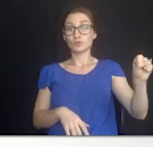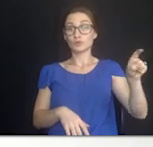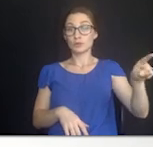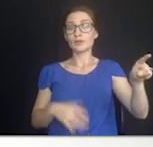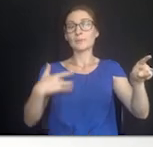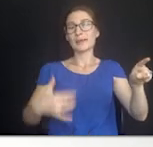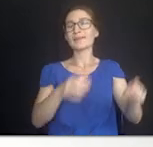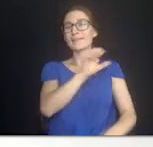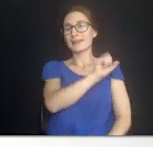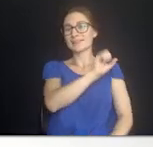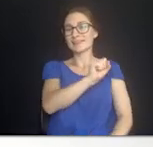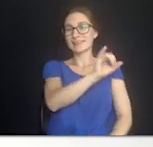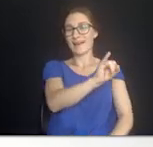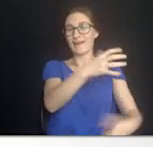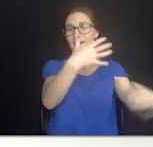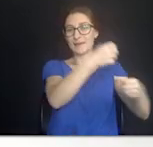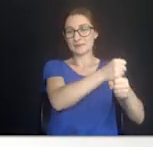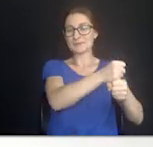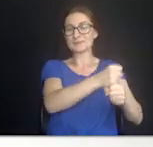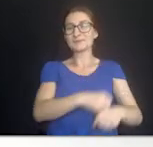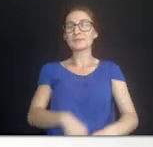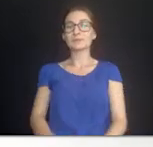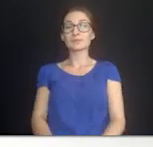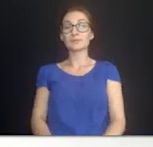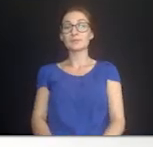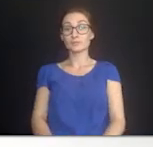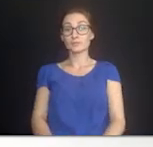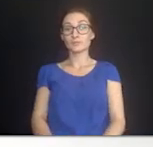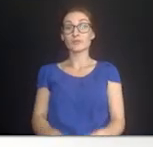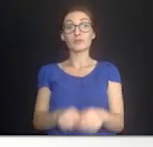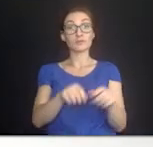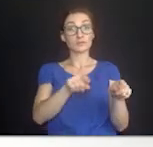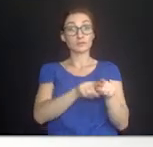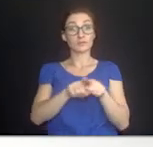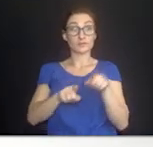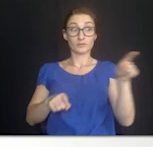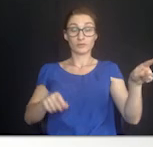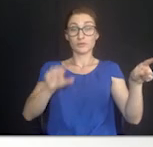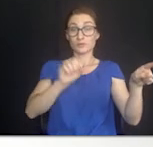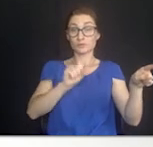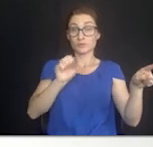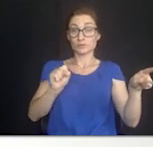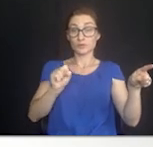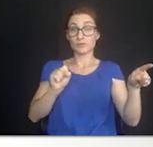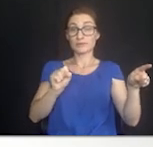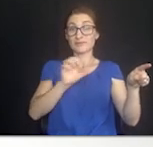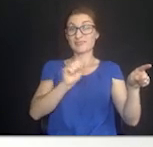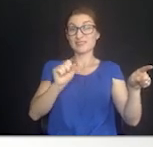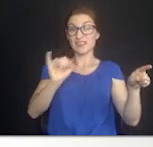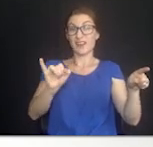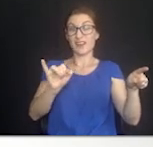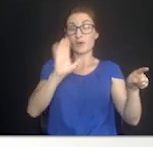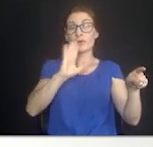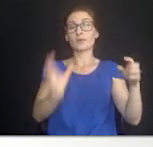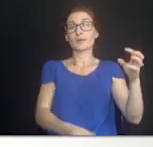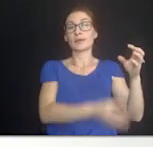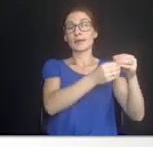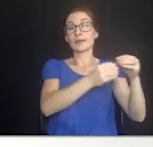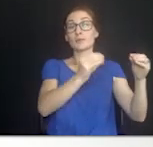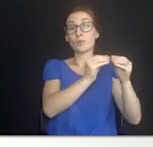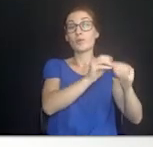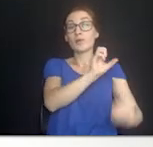SSI. But when you also go on Social Security, that SSI is going to get added with an additional